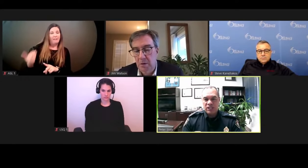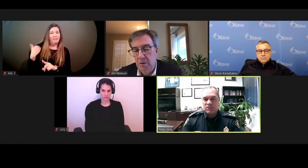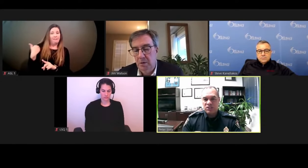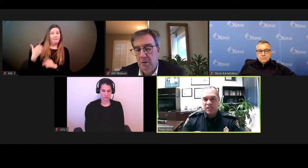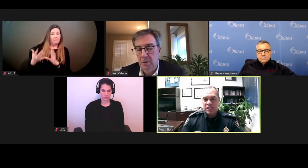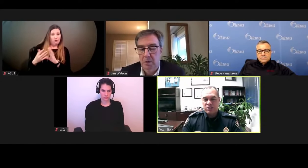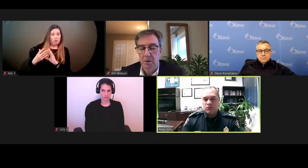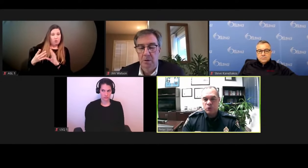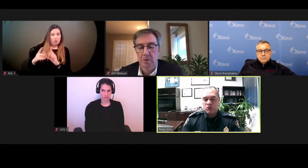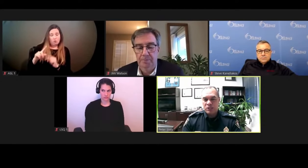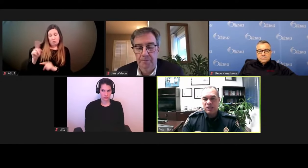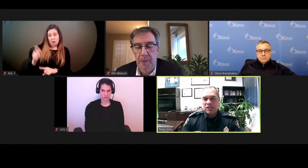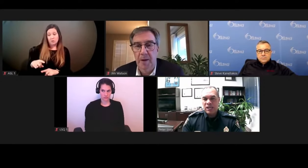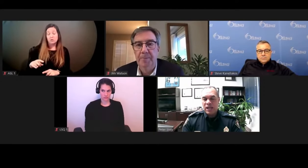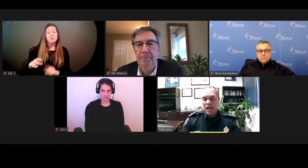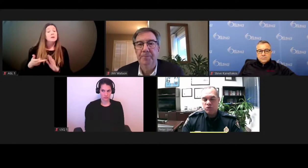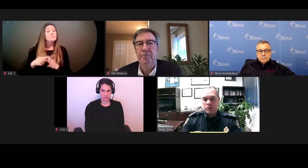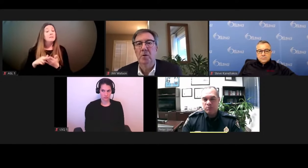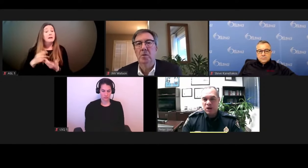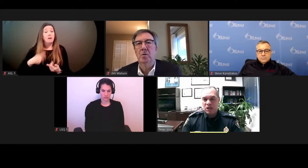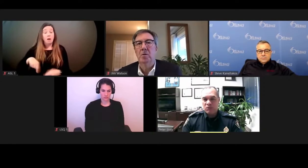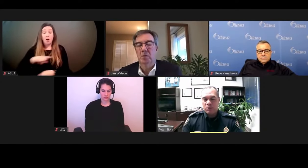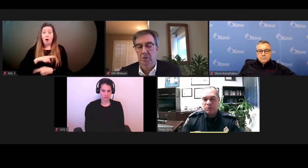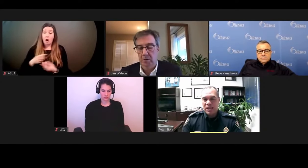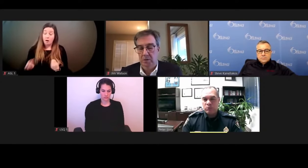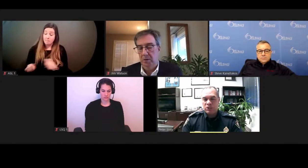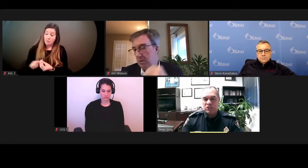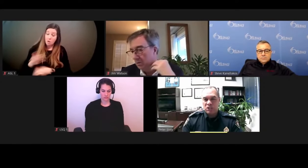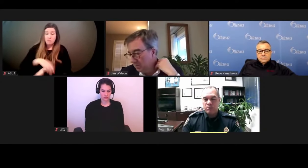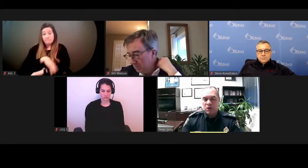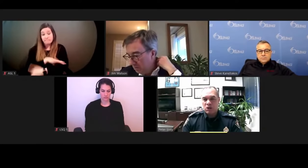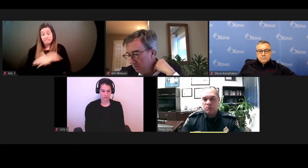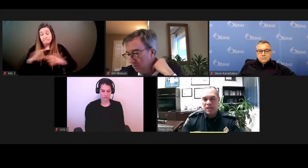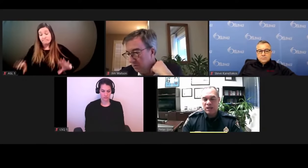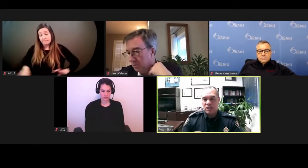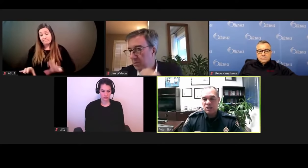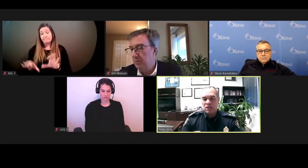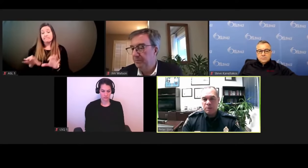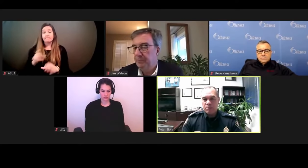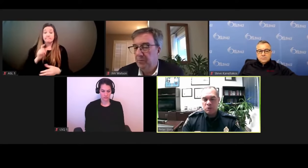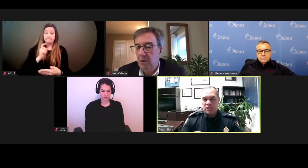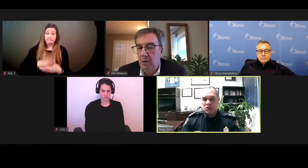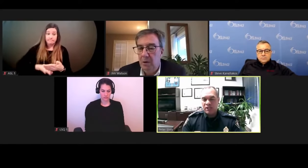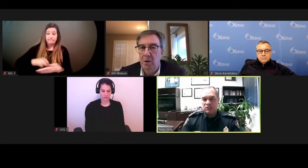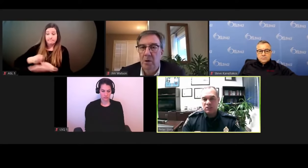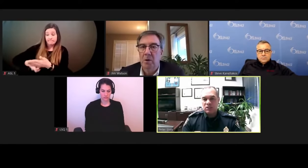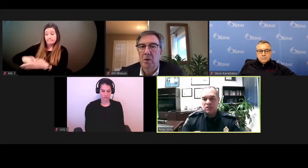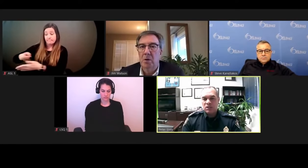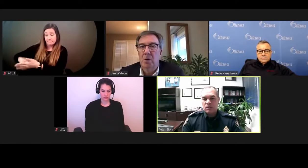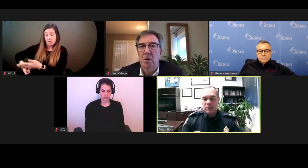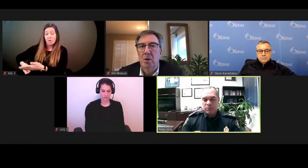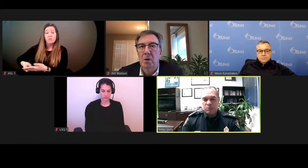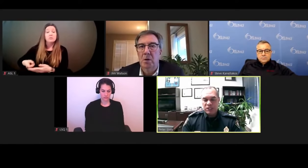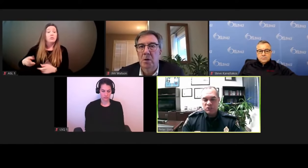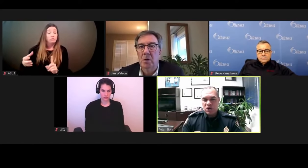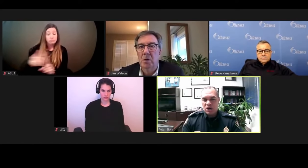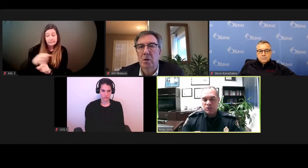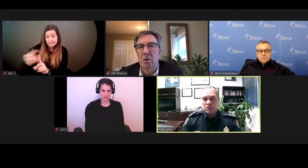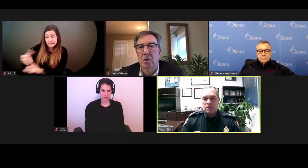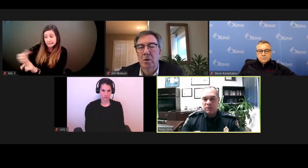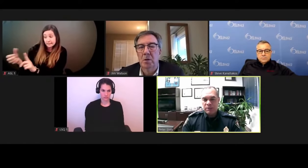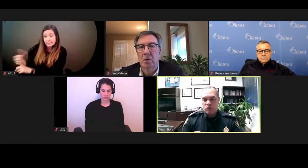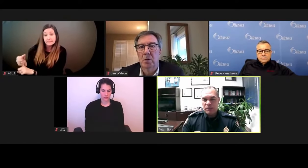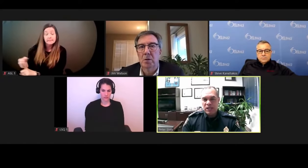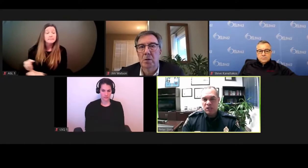Increasing, escalating enforcement has been part of our plan, will continue to be part of our plan. People are being arrested, people are being